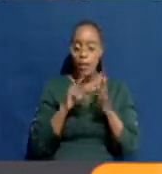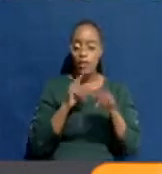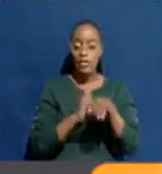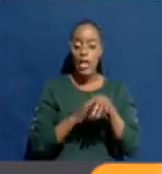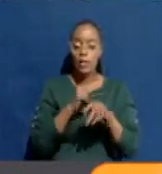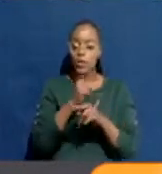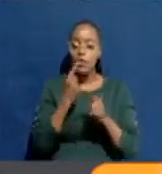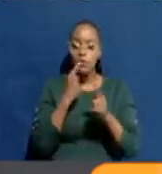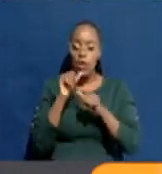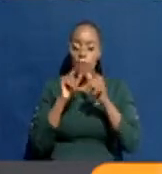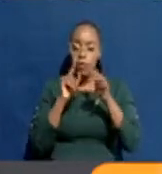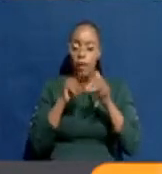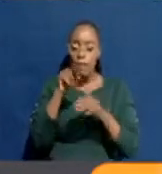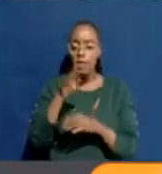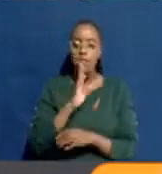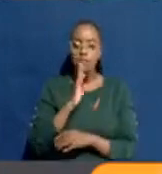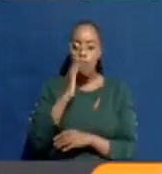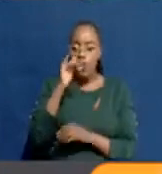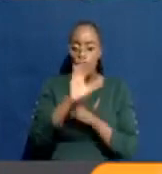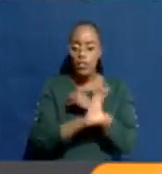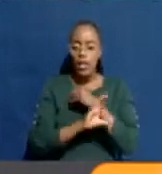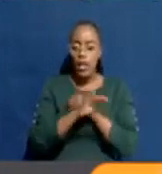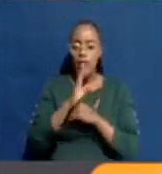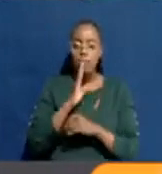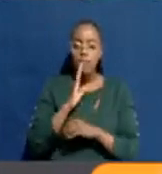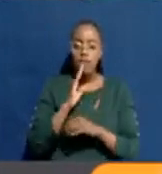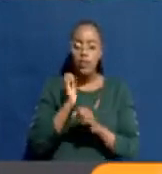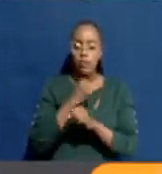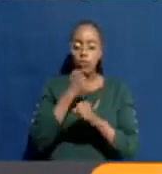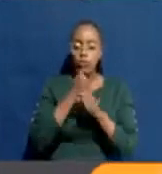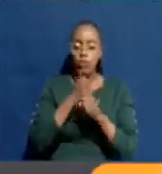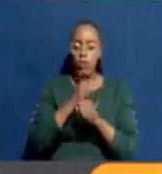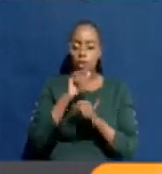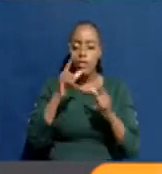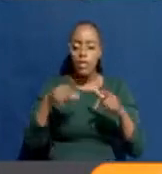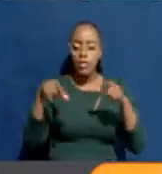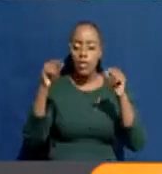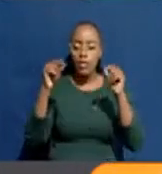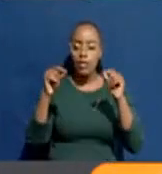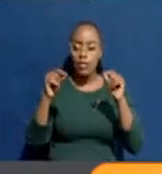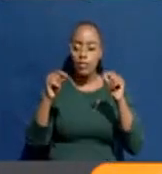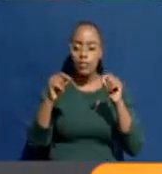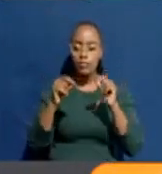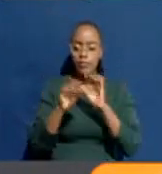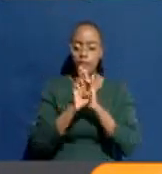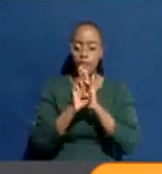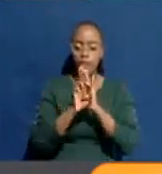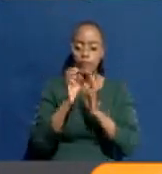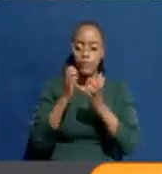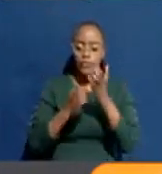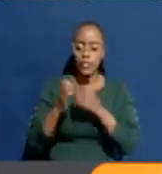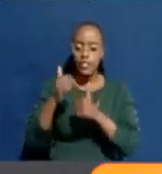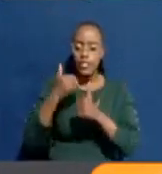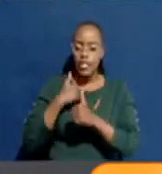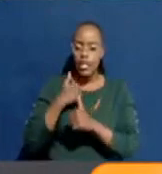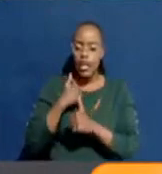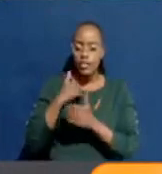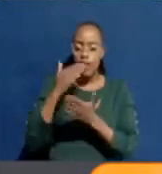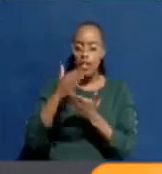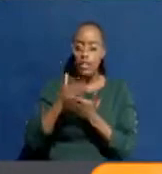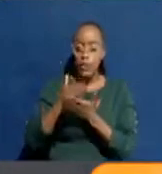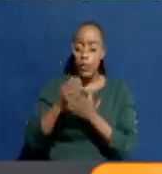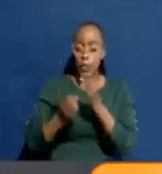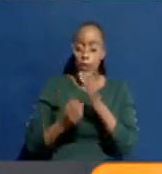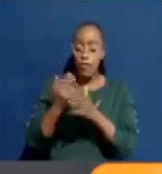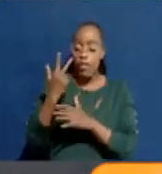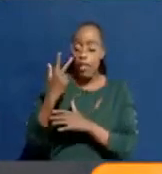talk about you must borrow because other countries borrow, we can't do that. Right. Japan, if you check their economy, they have had no real growth for the